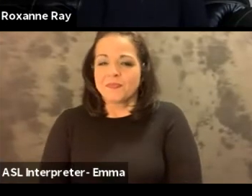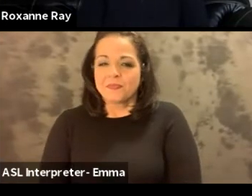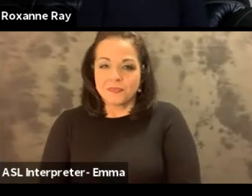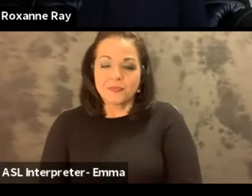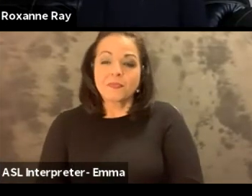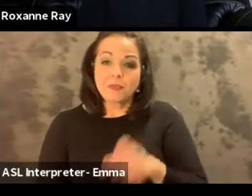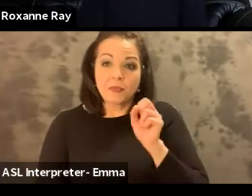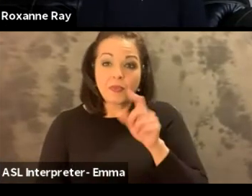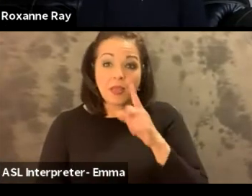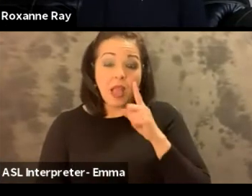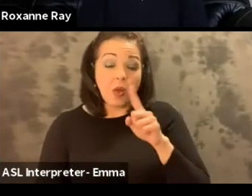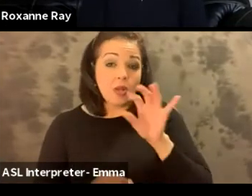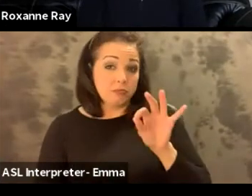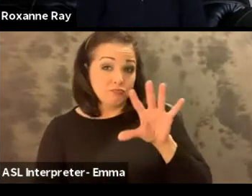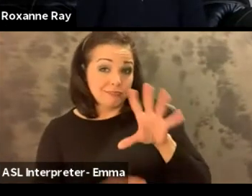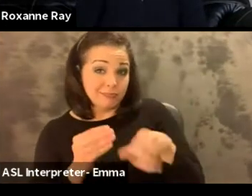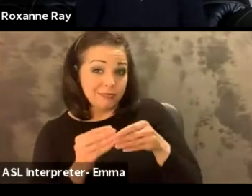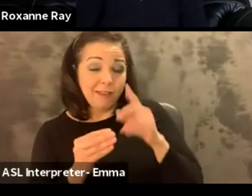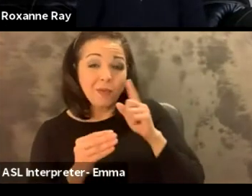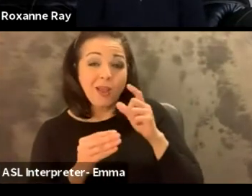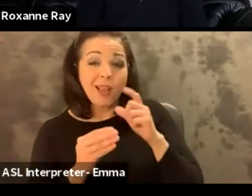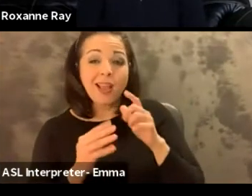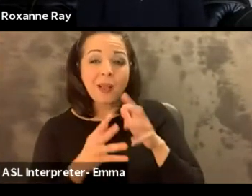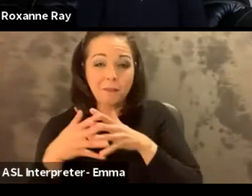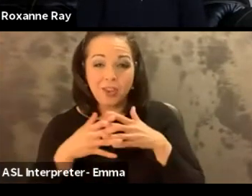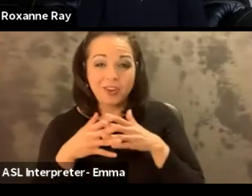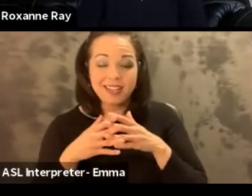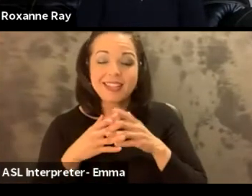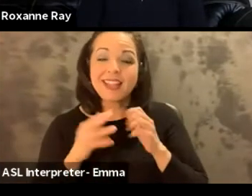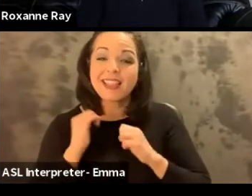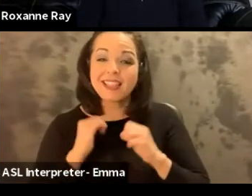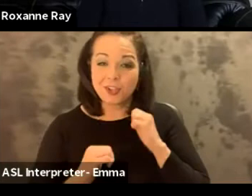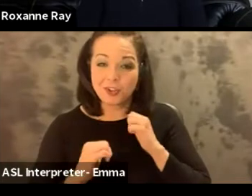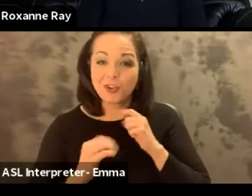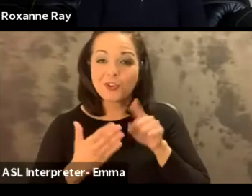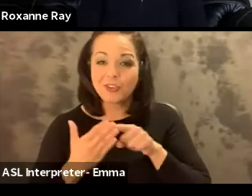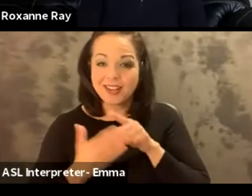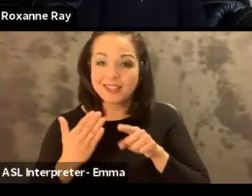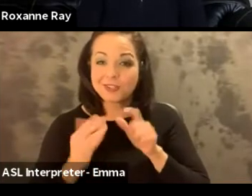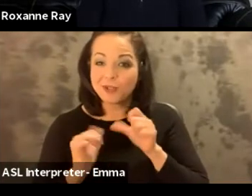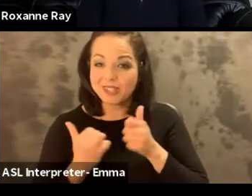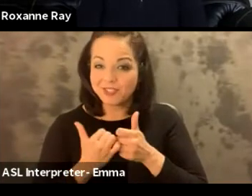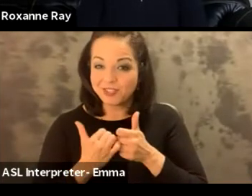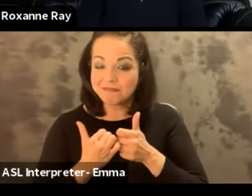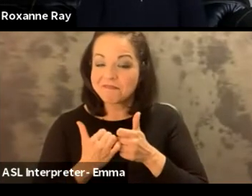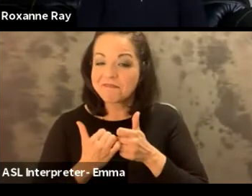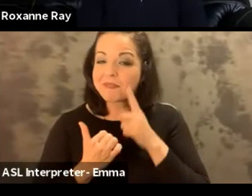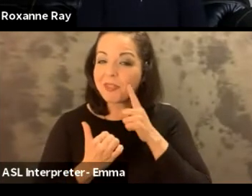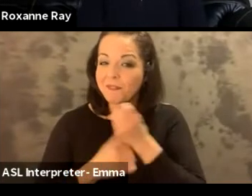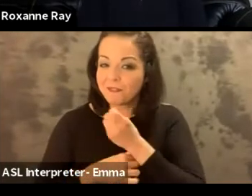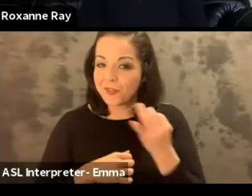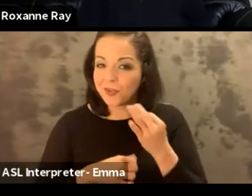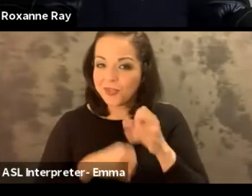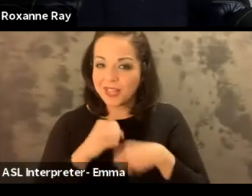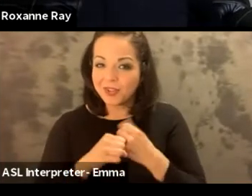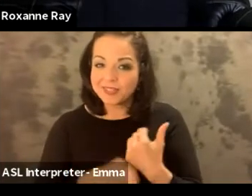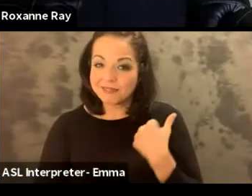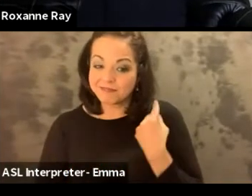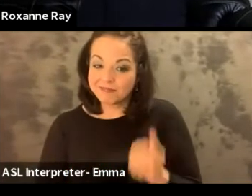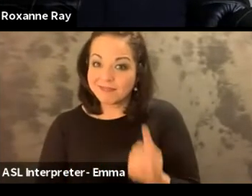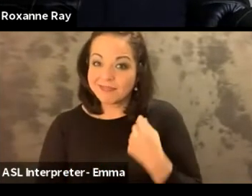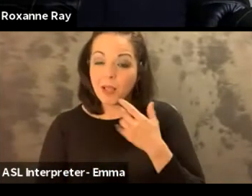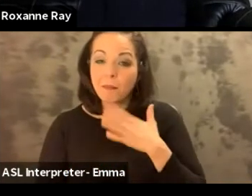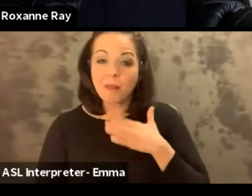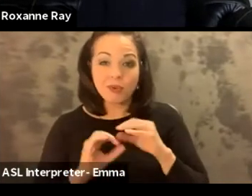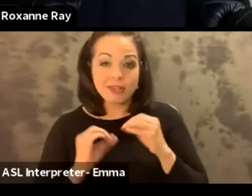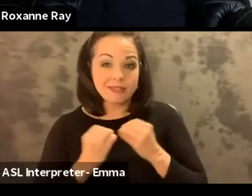I want to make a pitch here for the American Theater Critics Association, because in the last few years, my organization,